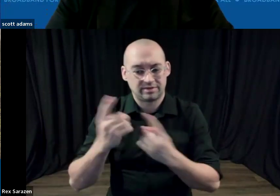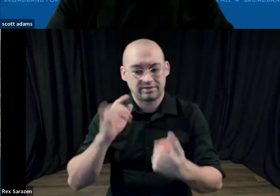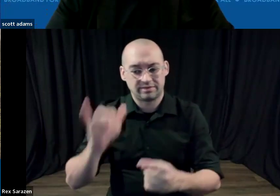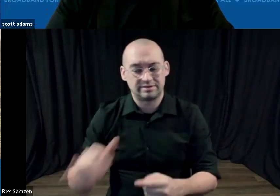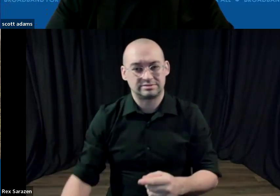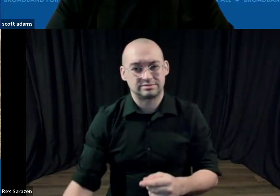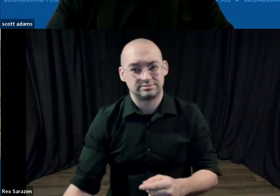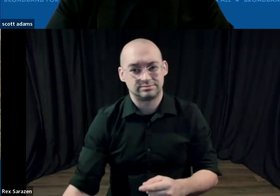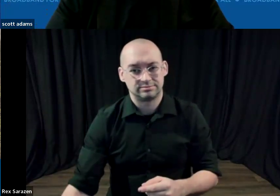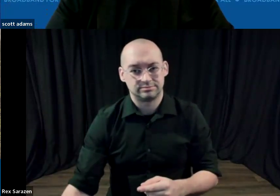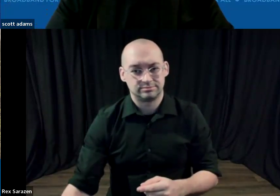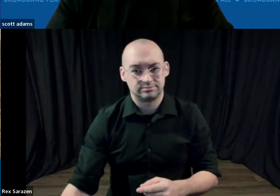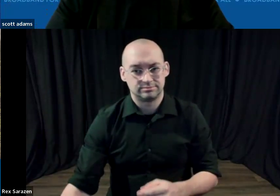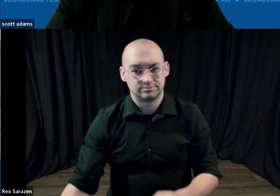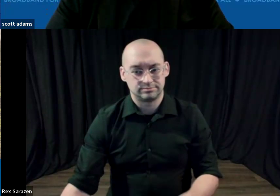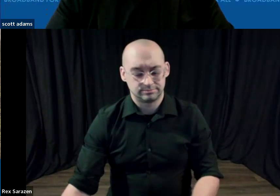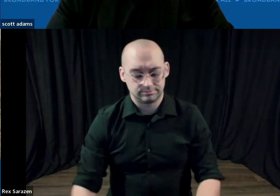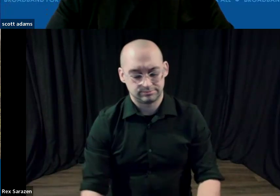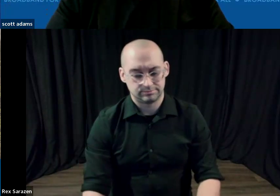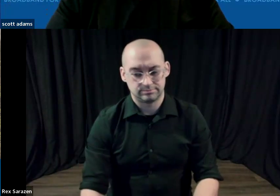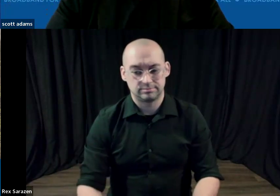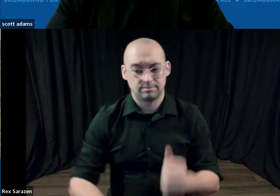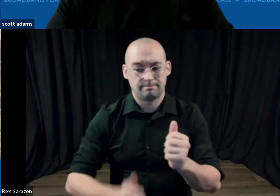equitable way to do this.